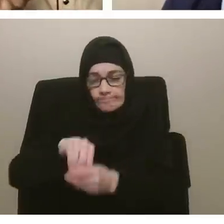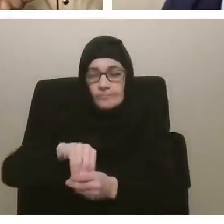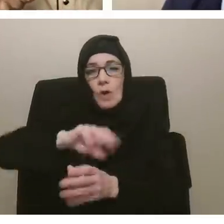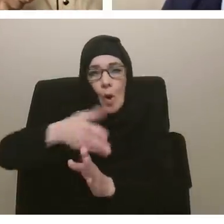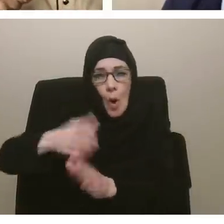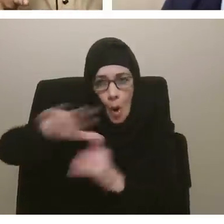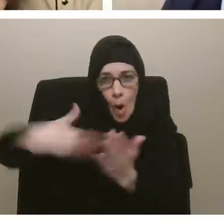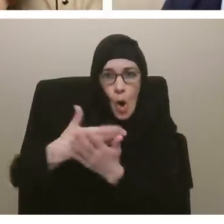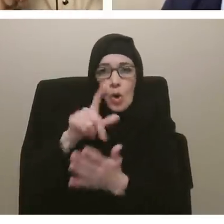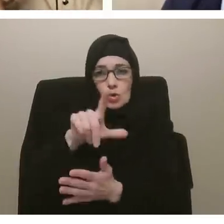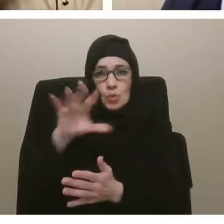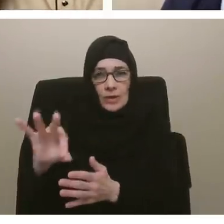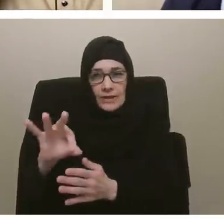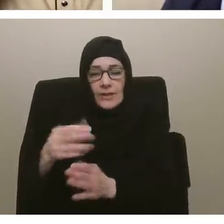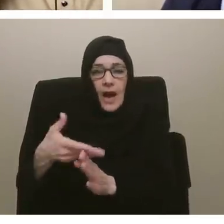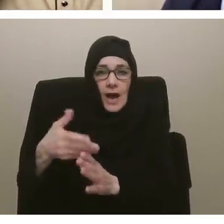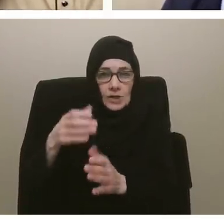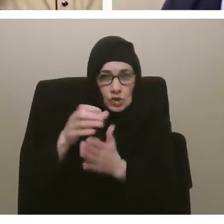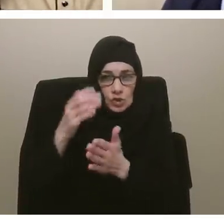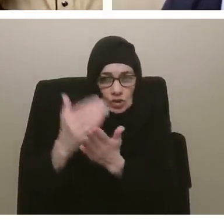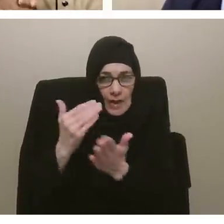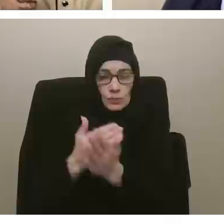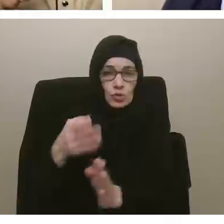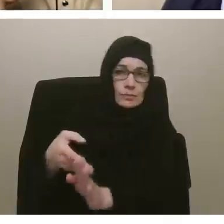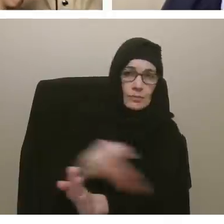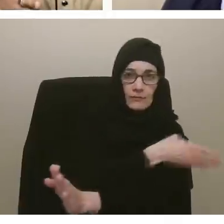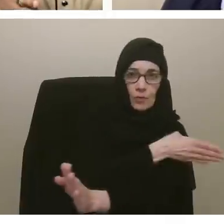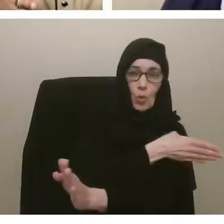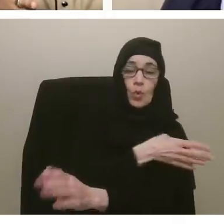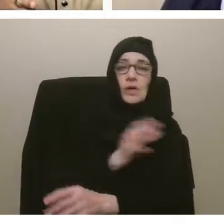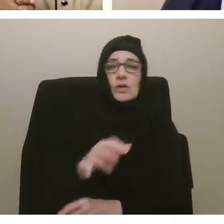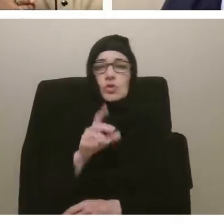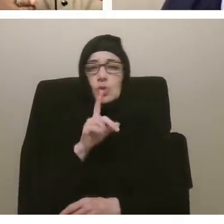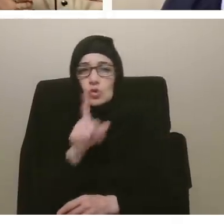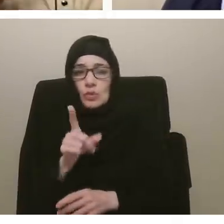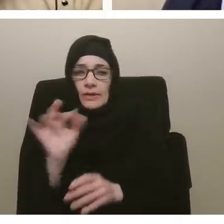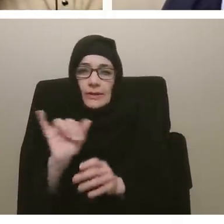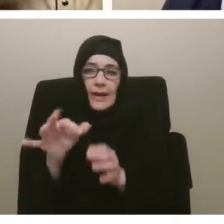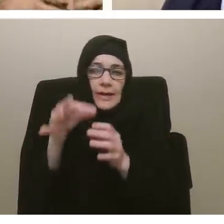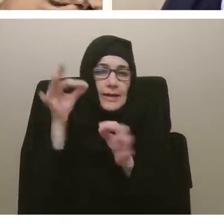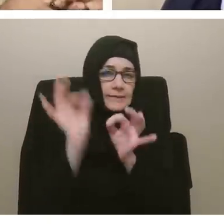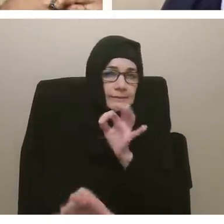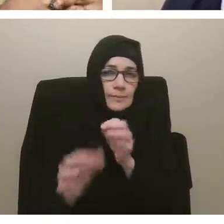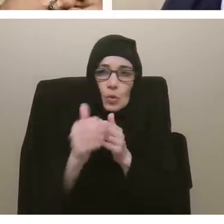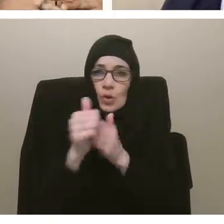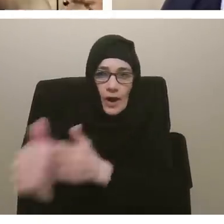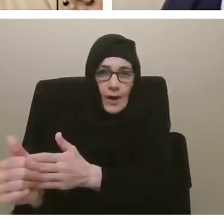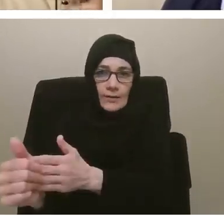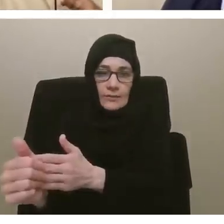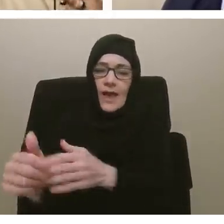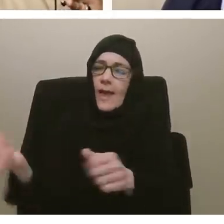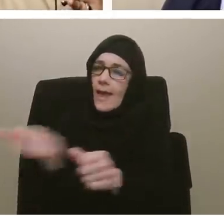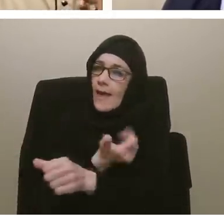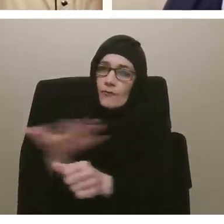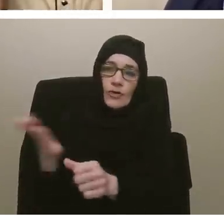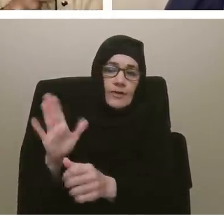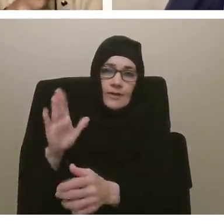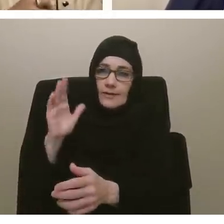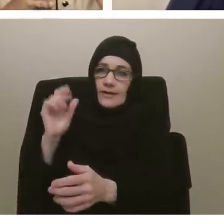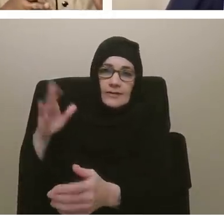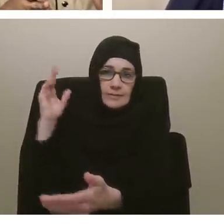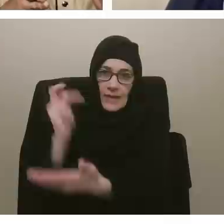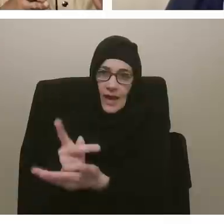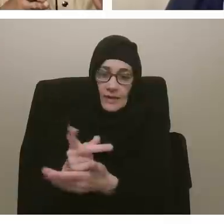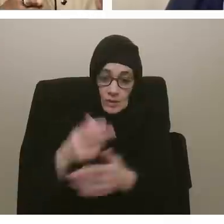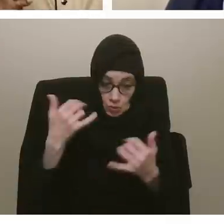it. And here is your simplified guide, right? Like, everything comes back. Now that you've read all this, here's